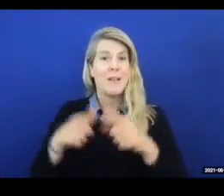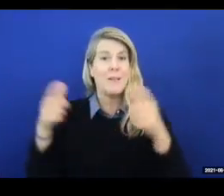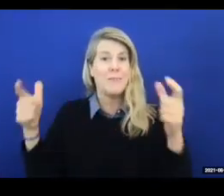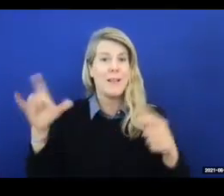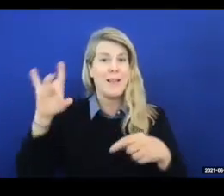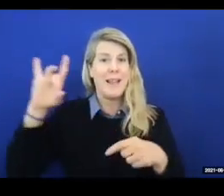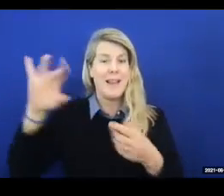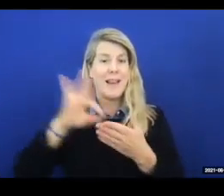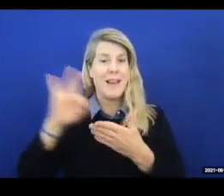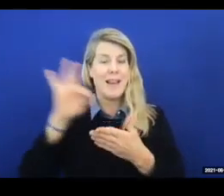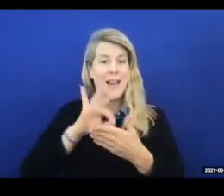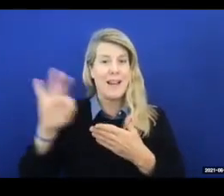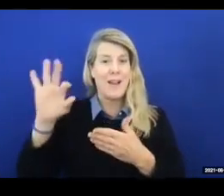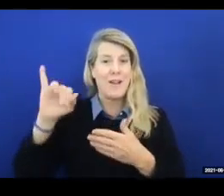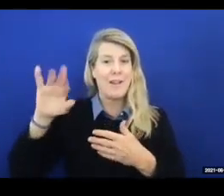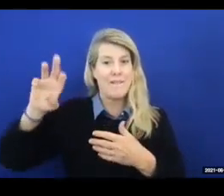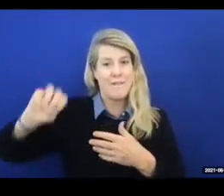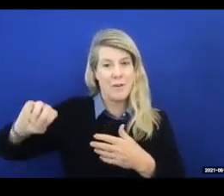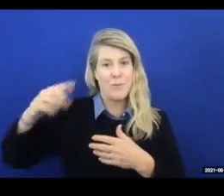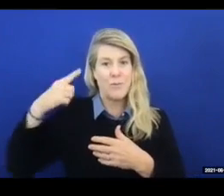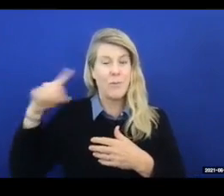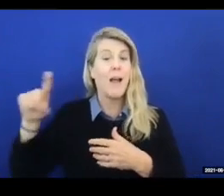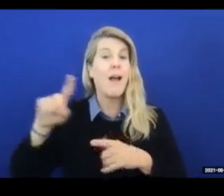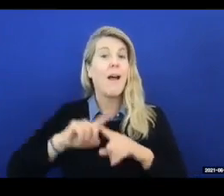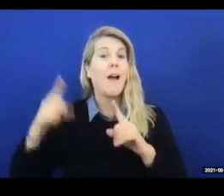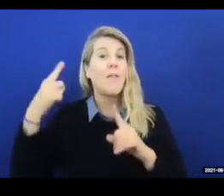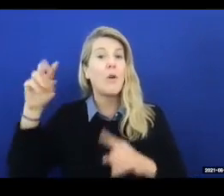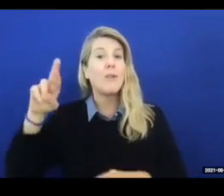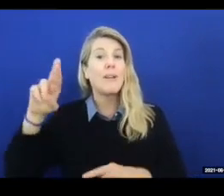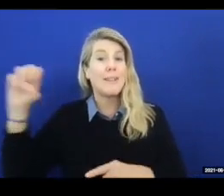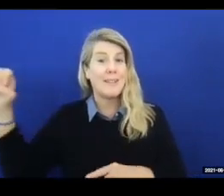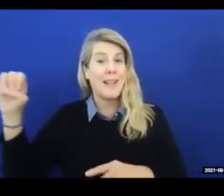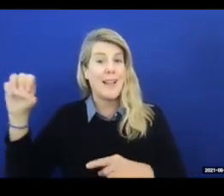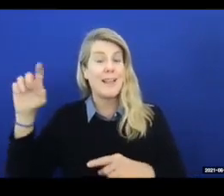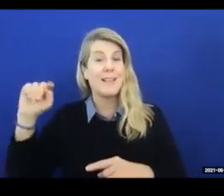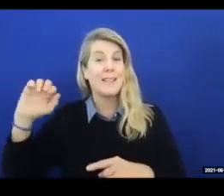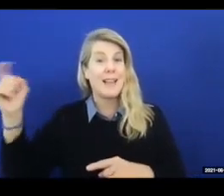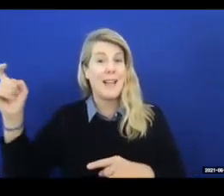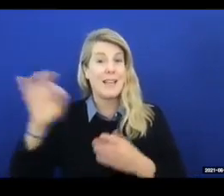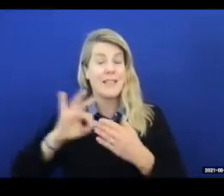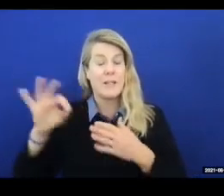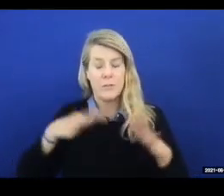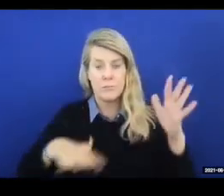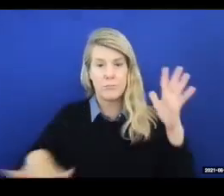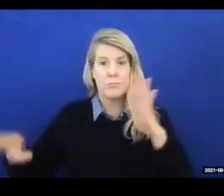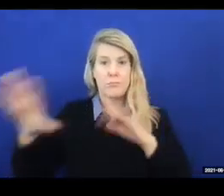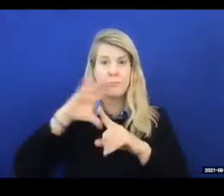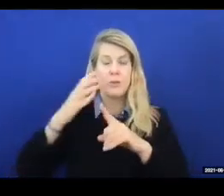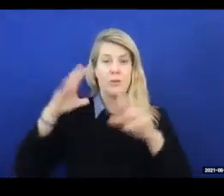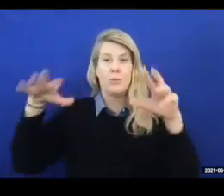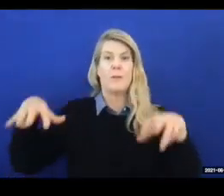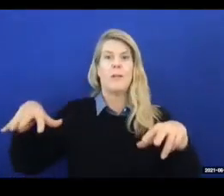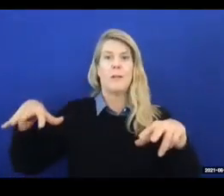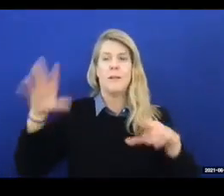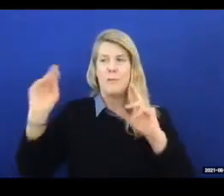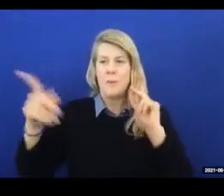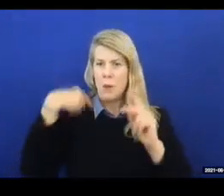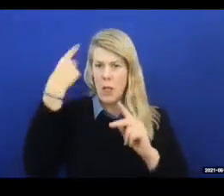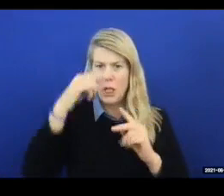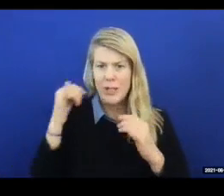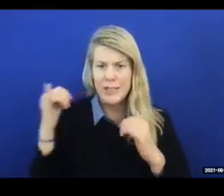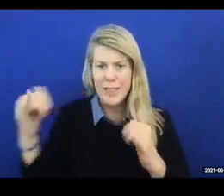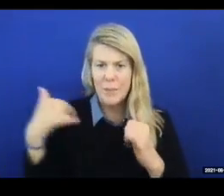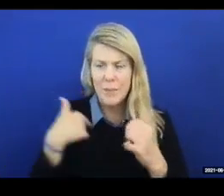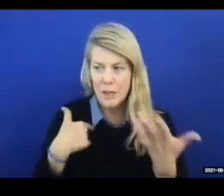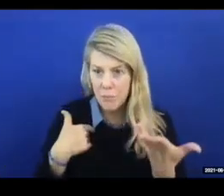8 accounting firm in the real estate tax department this time. I have to say it was a culture shock to meet people that looked like me in